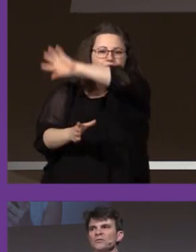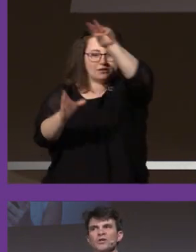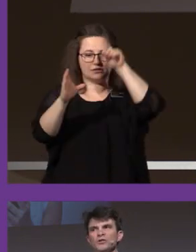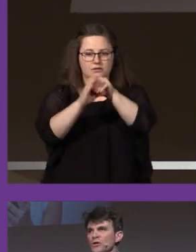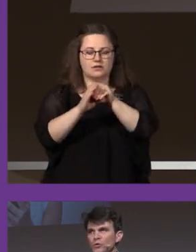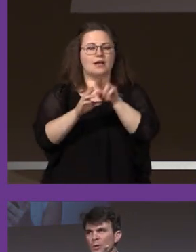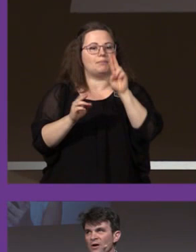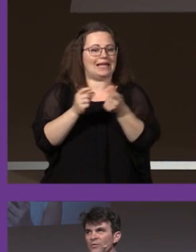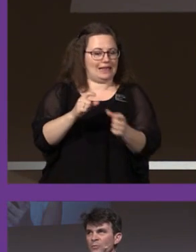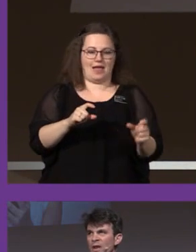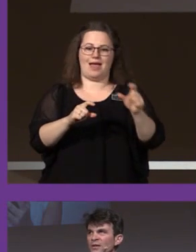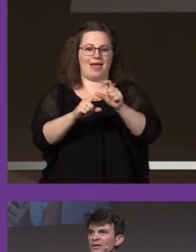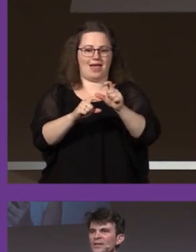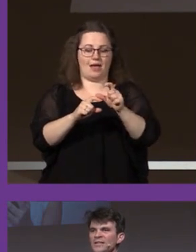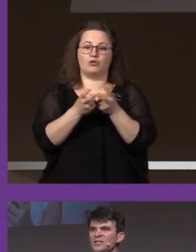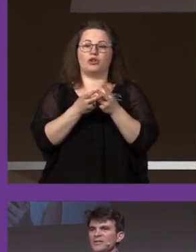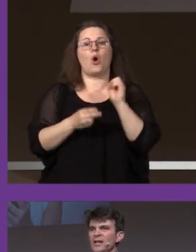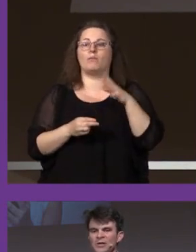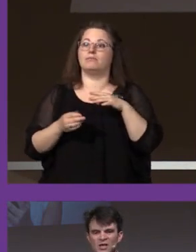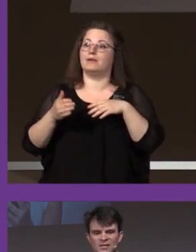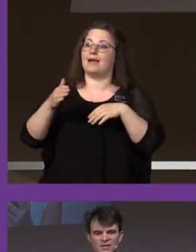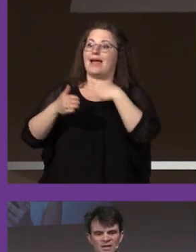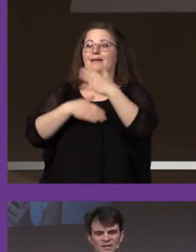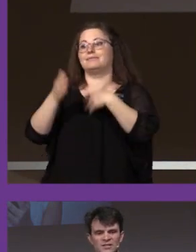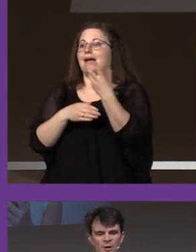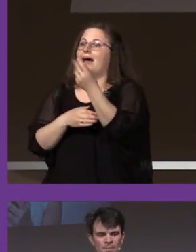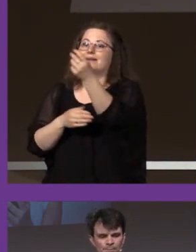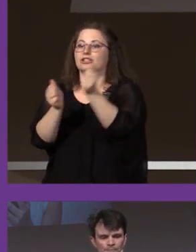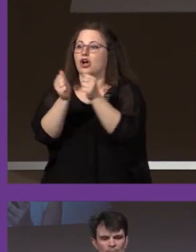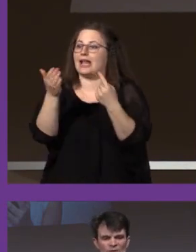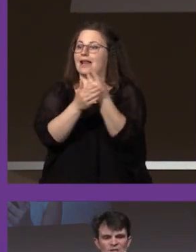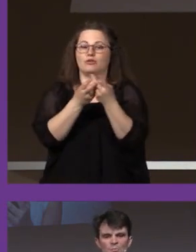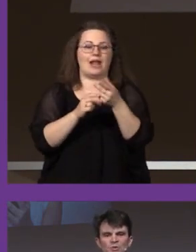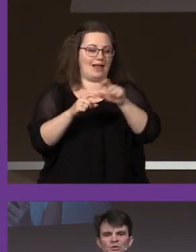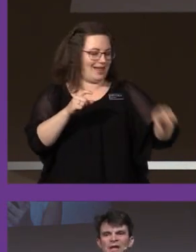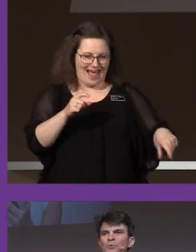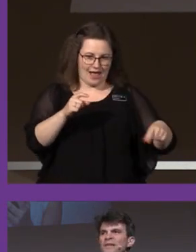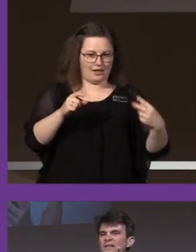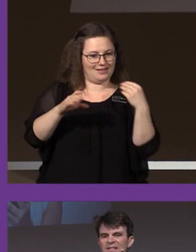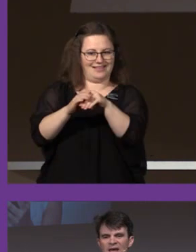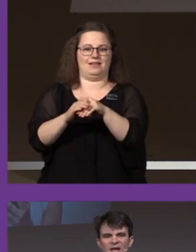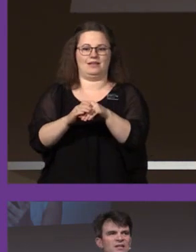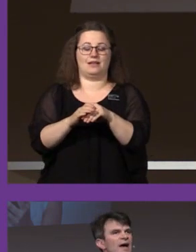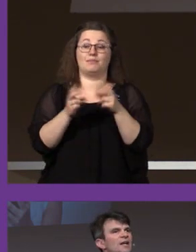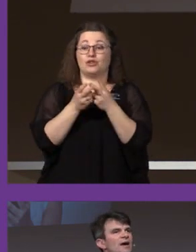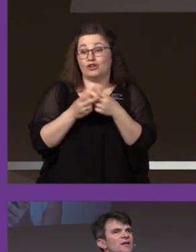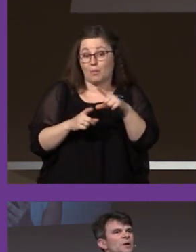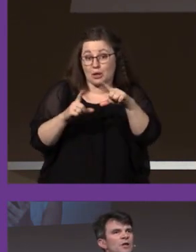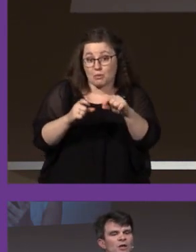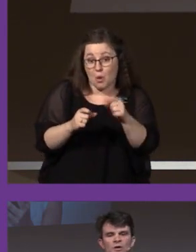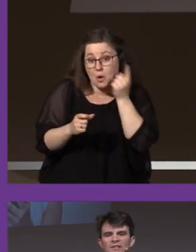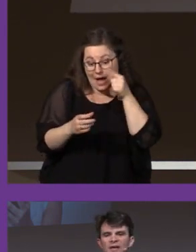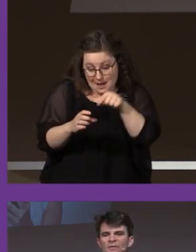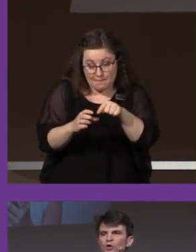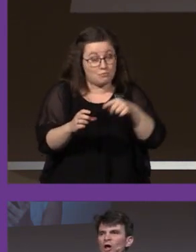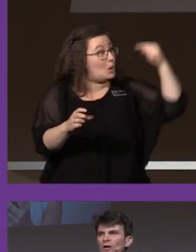bolt-on, so you don't drop it off when things start to get a bit tight. So Small screen, bright sunny day, exactly like